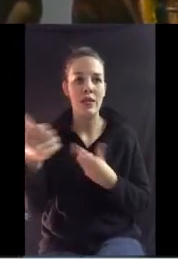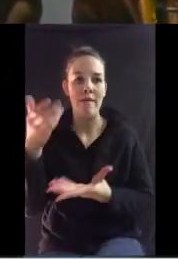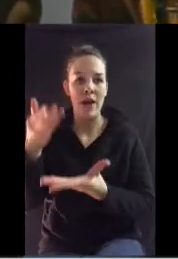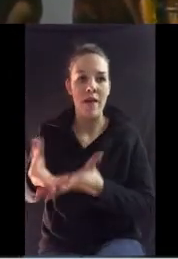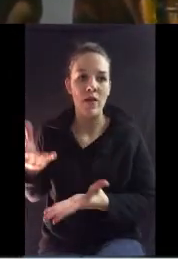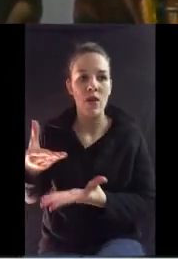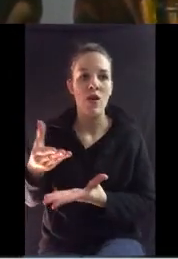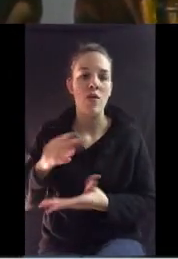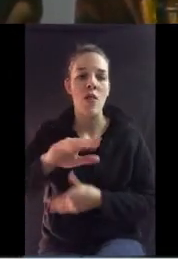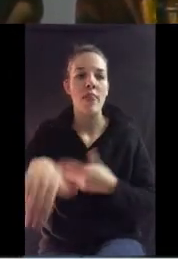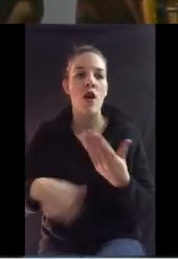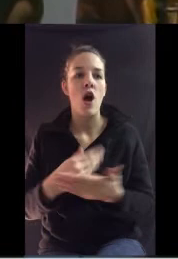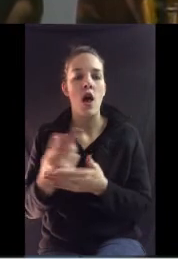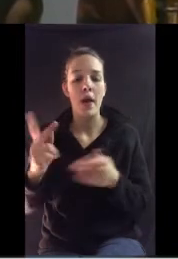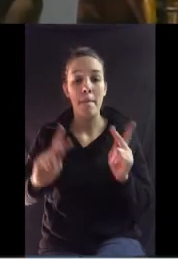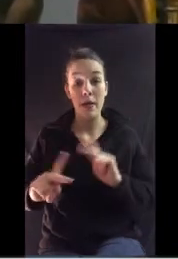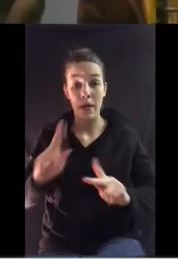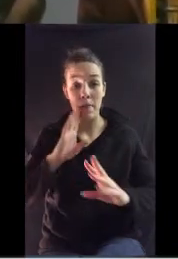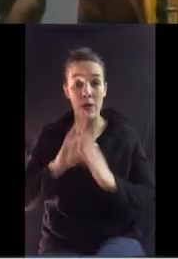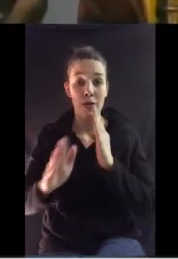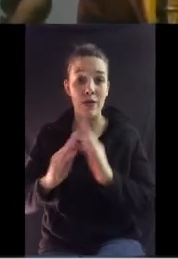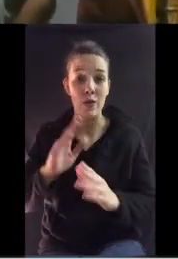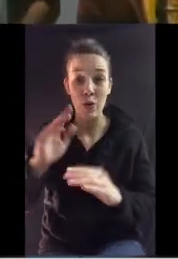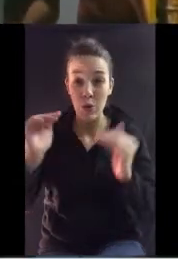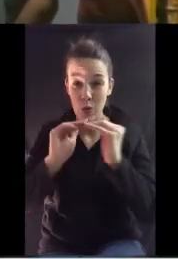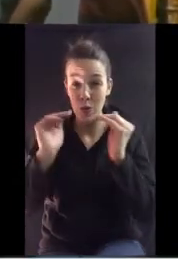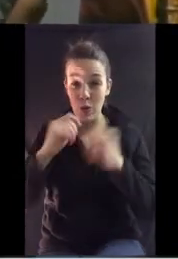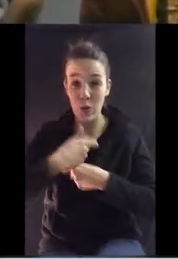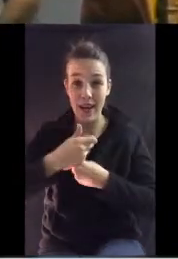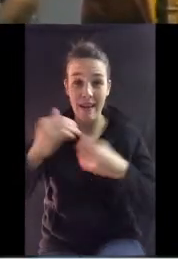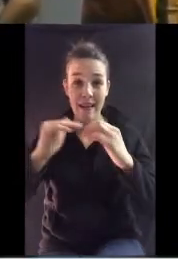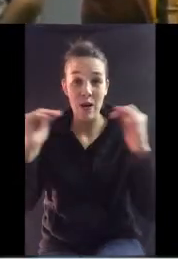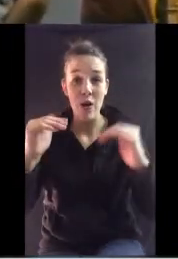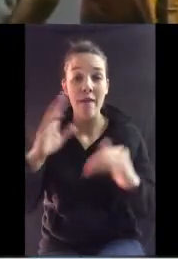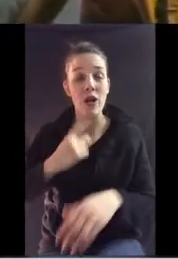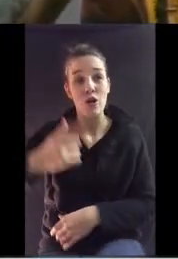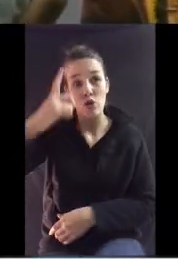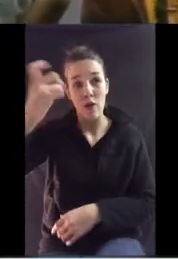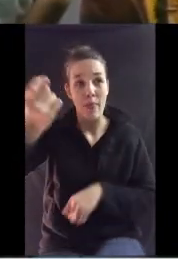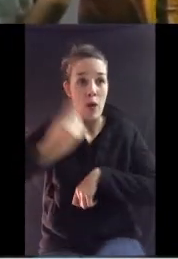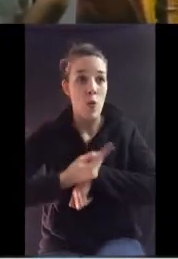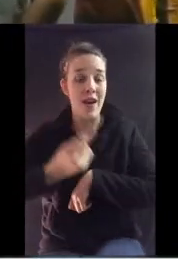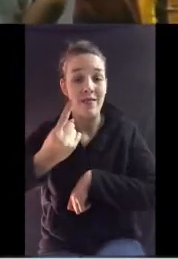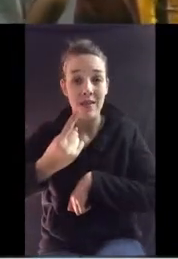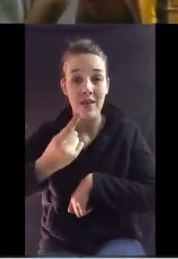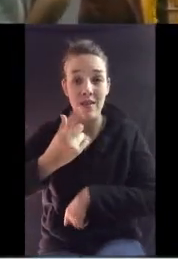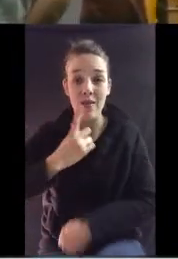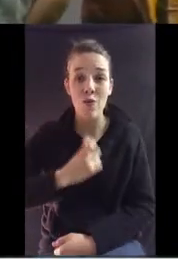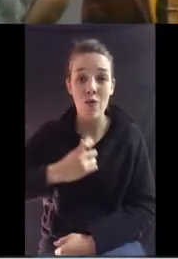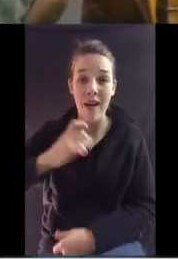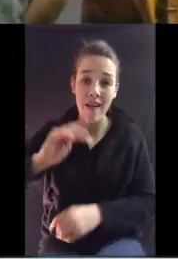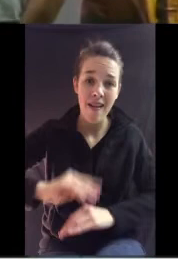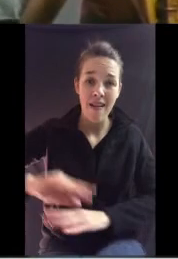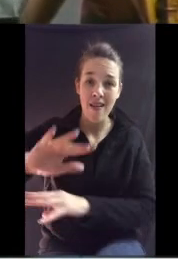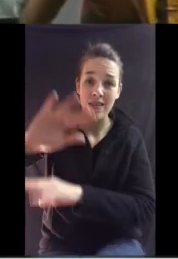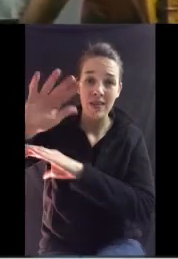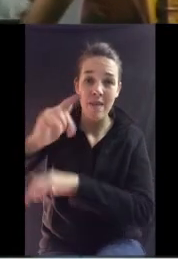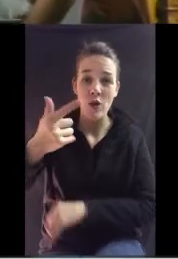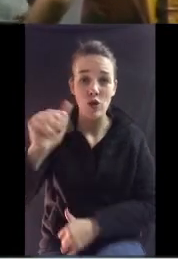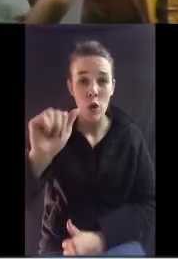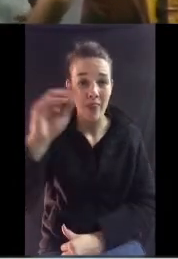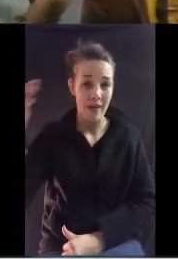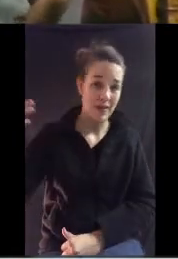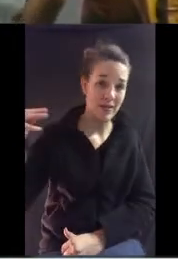these truths to be self-evident, that all people are created equal. I have a dream that one day on the